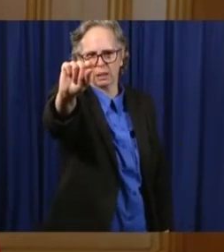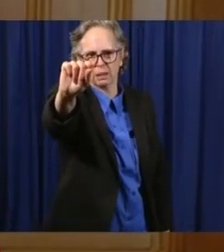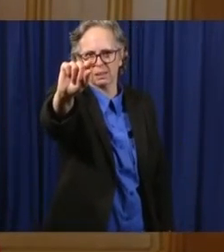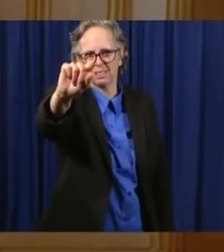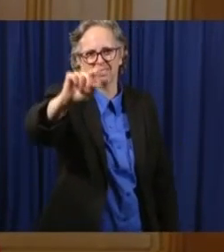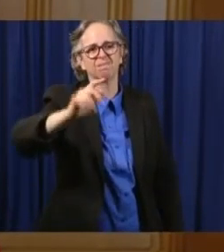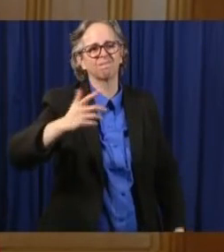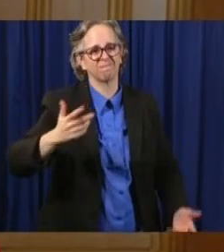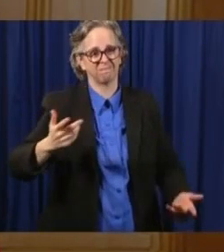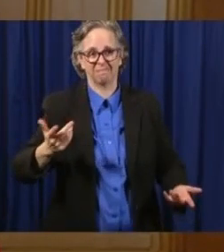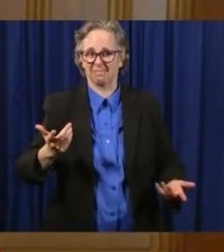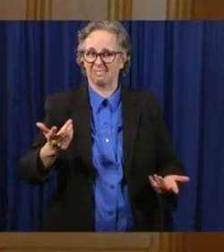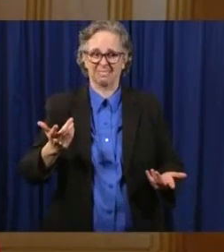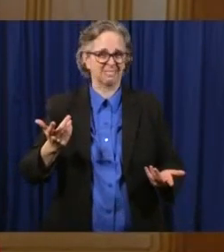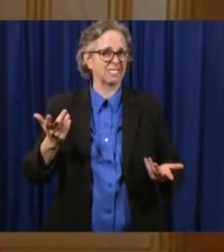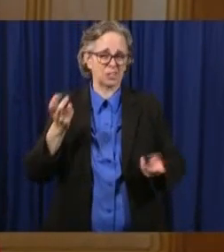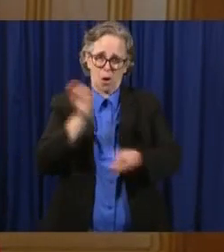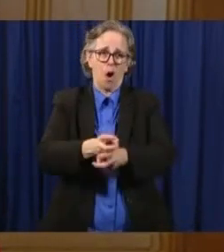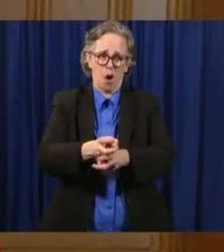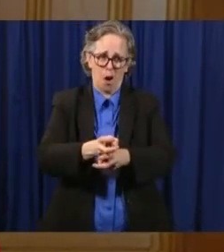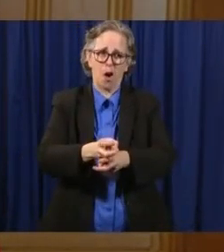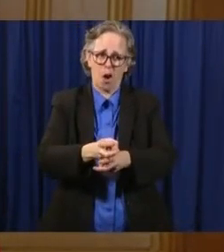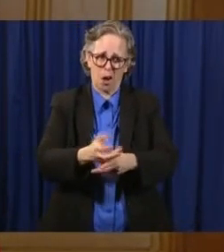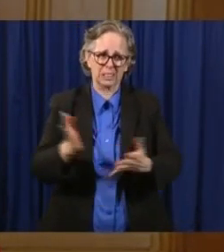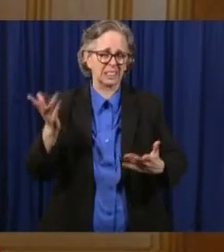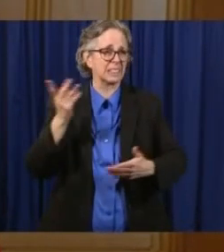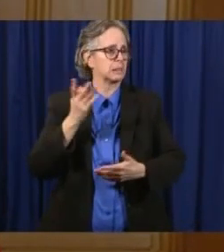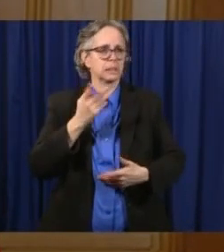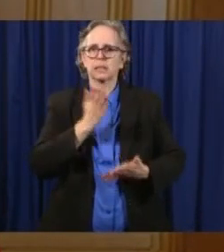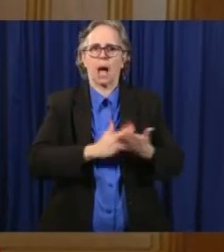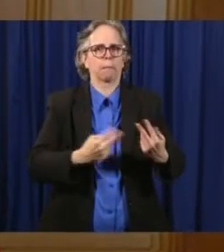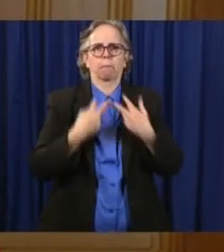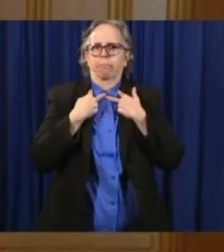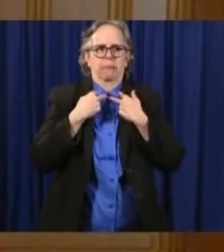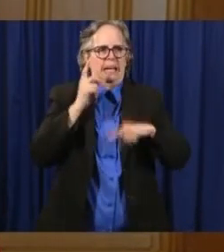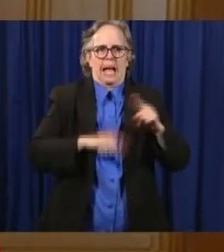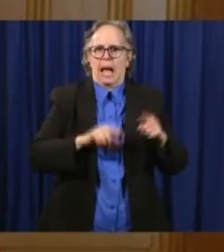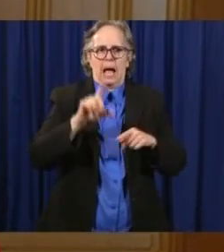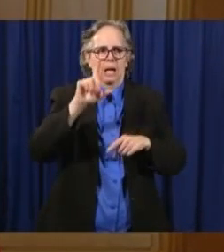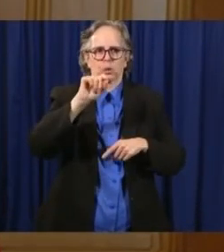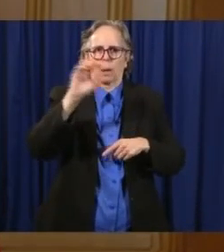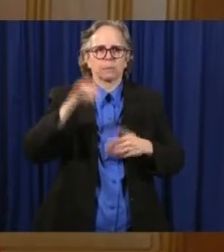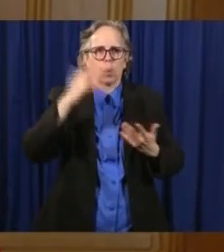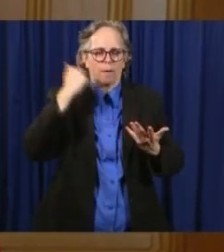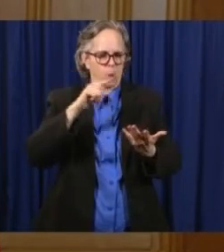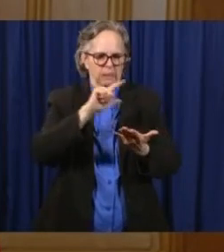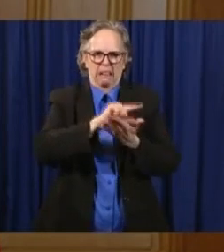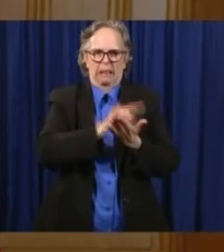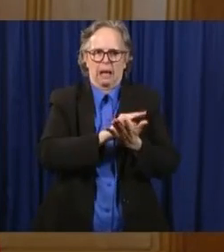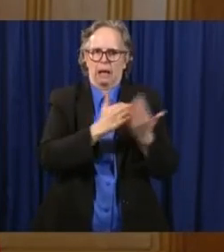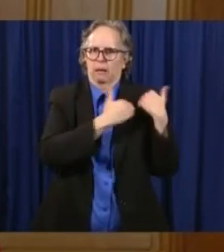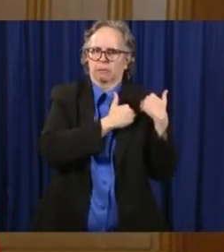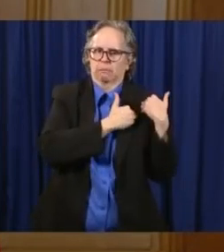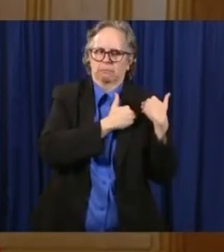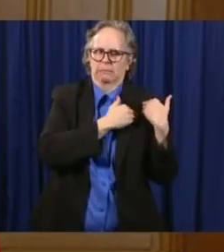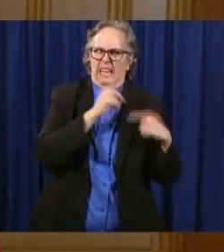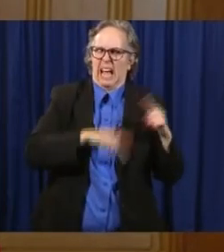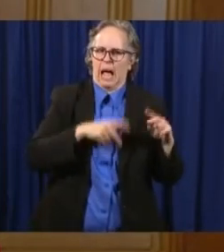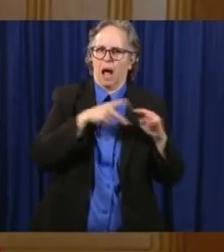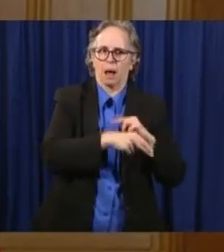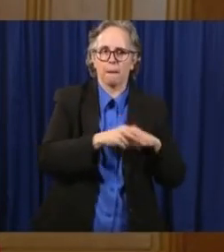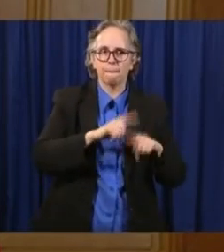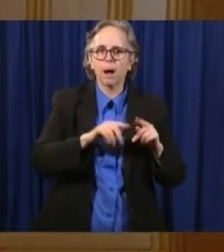because of some of the legal obligations that they have. But we asked that, for starters, to people to take a look at